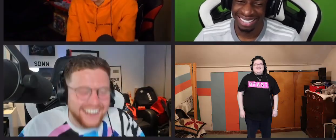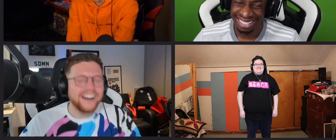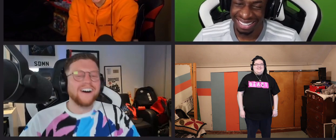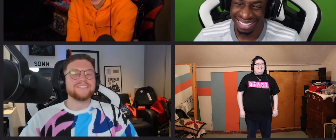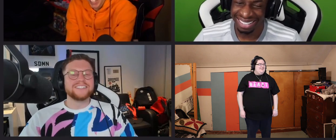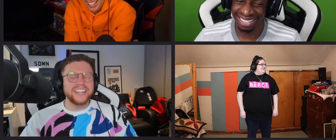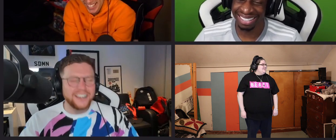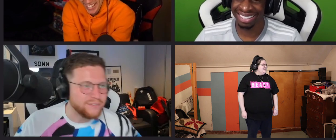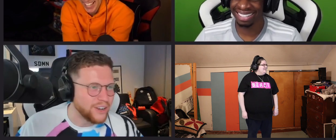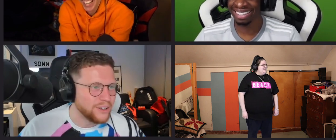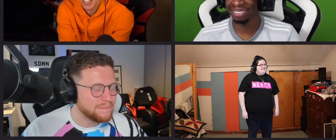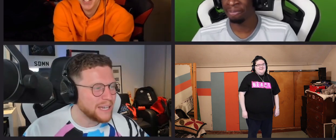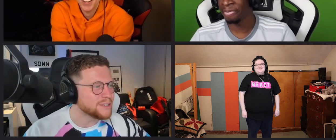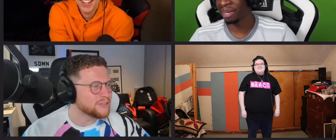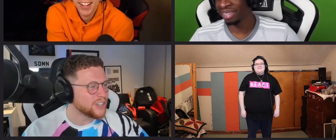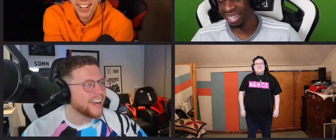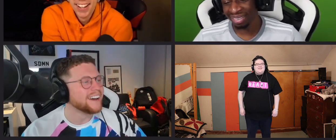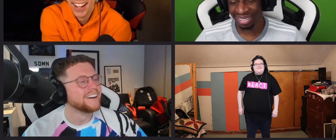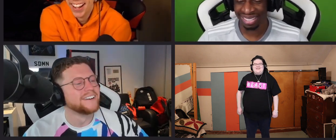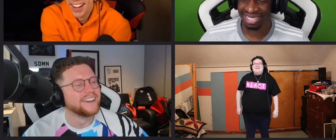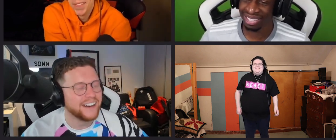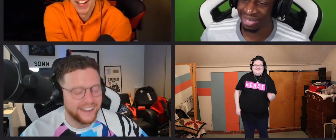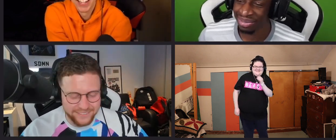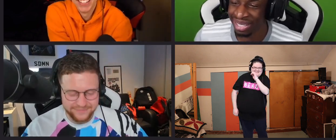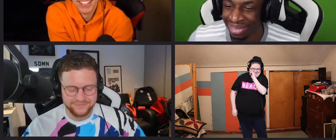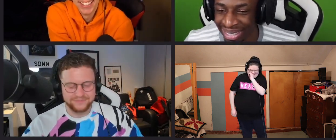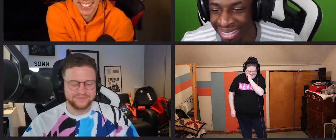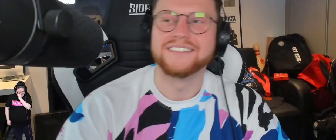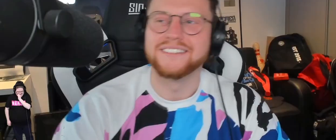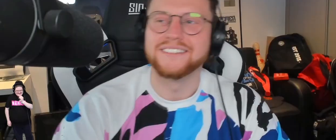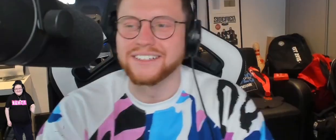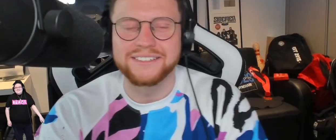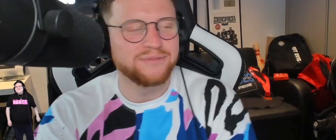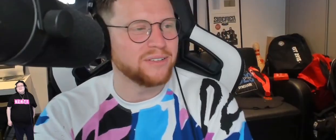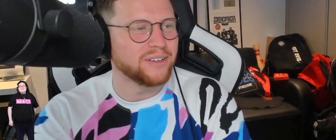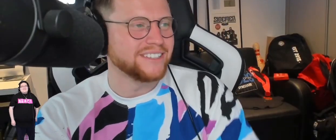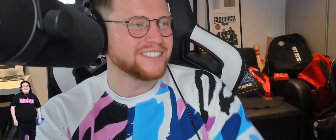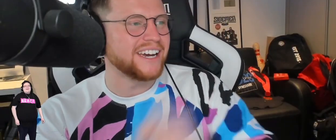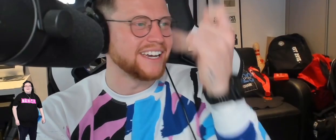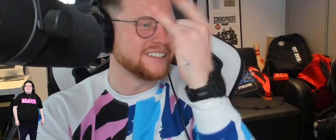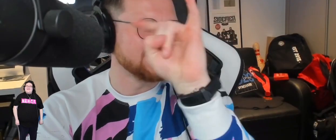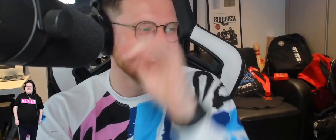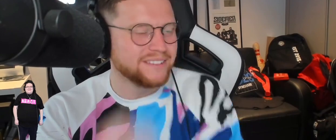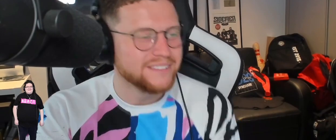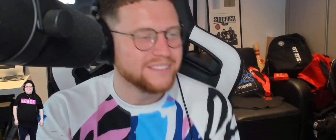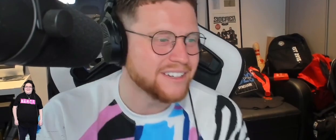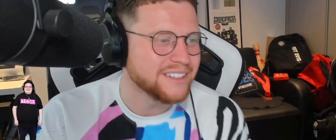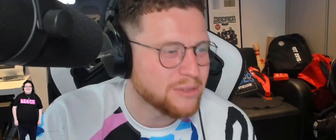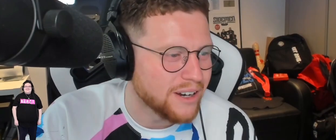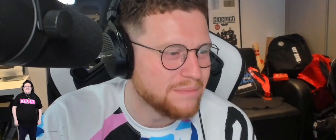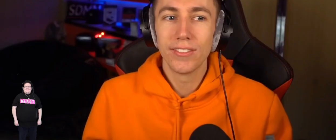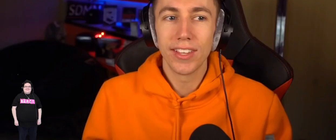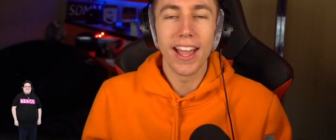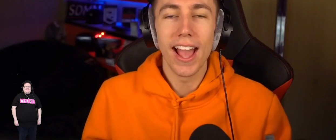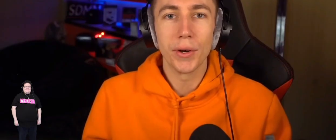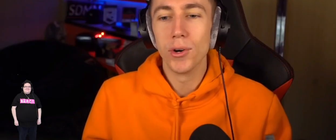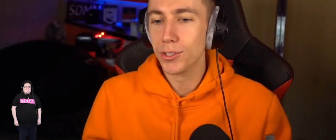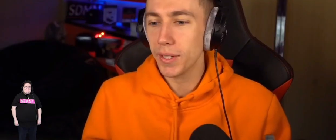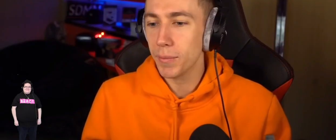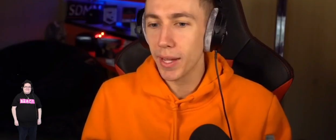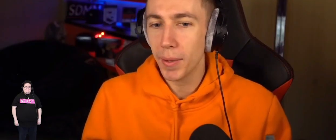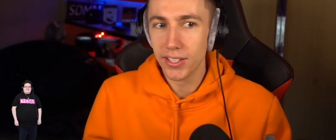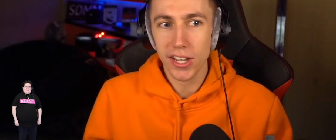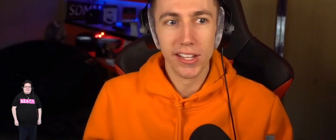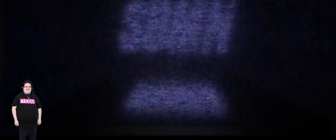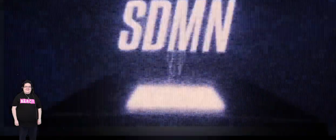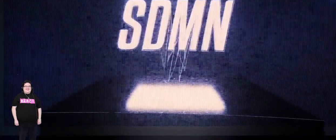that. Wow. Oh my god. Sick of you, piece of shit. Sick of you. Nice. Vic Rage. Hey. Oh my god. And subscribe. Vic, get angry more so